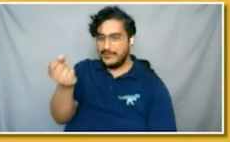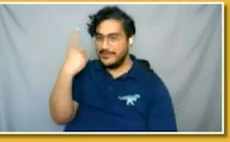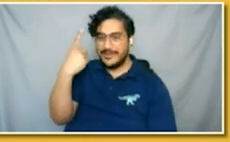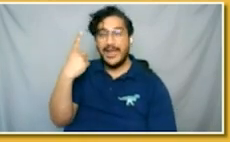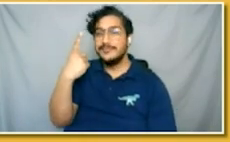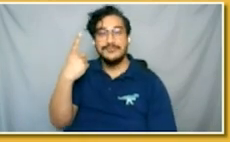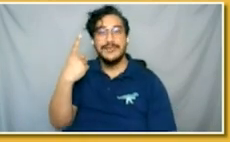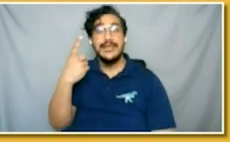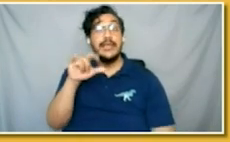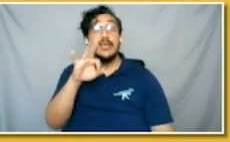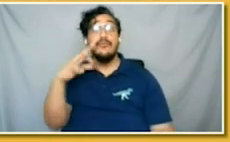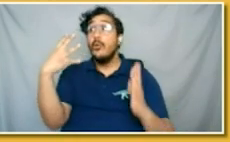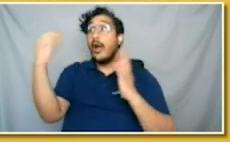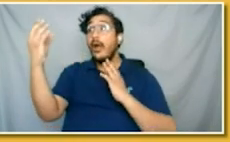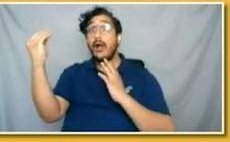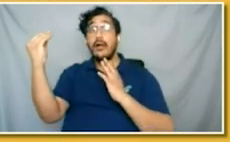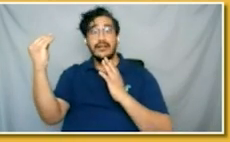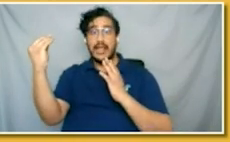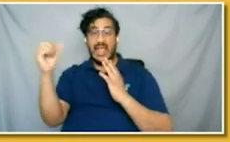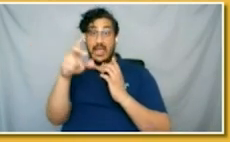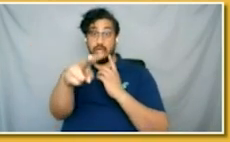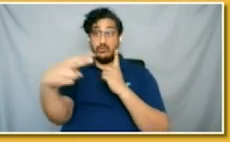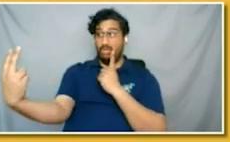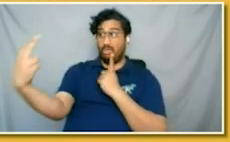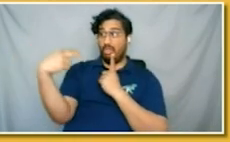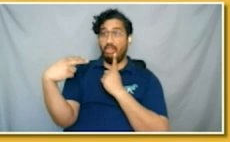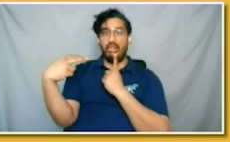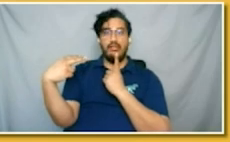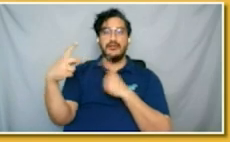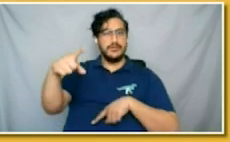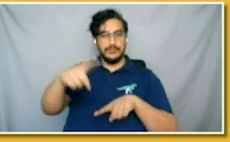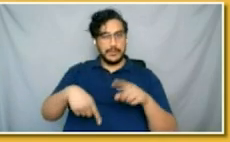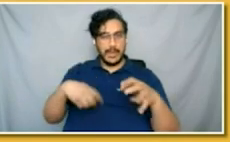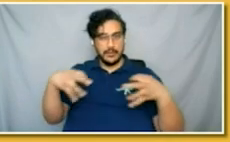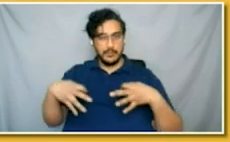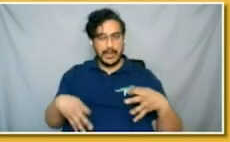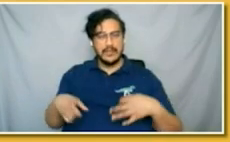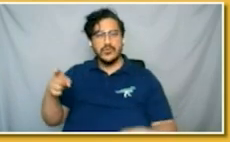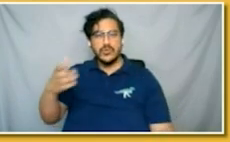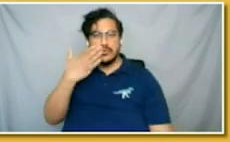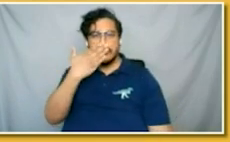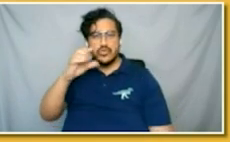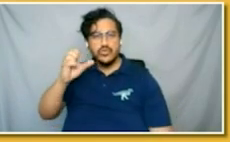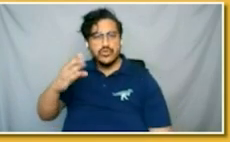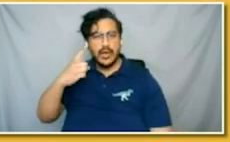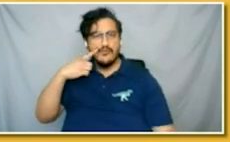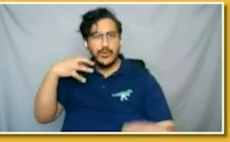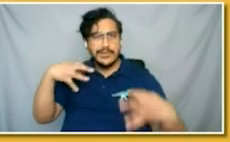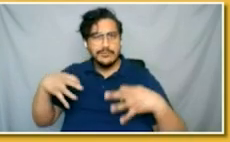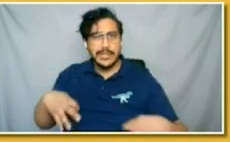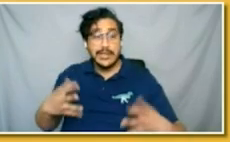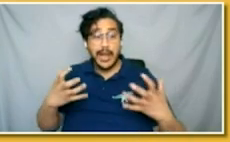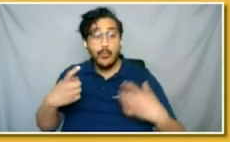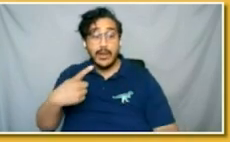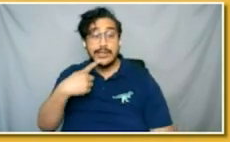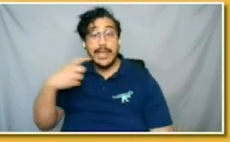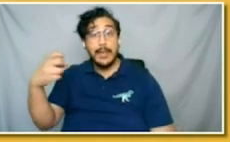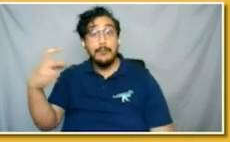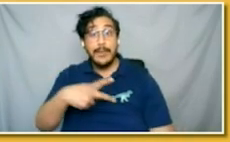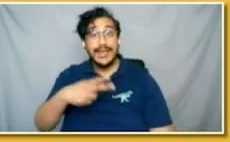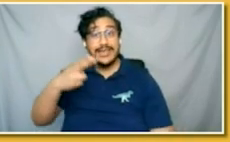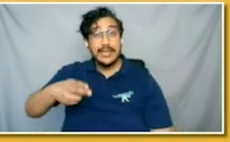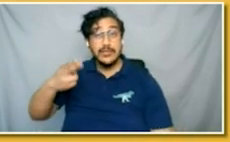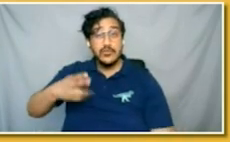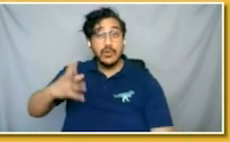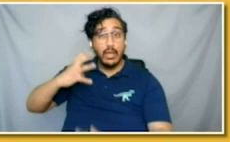it. So Jay's film does an outstanding job of that. And I want to say, going back in history, the founding